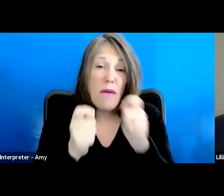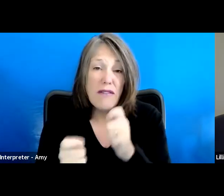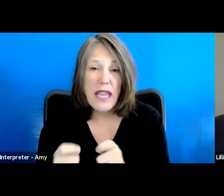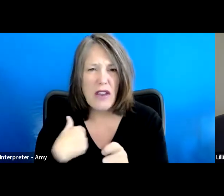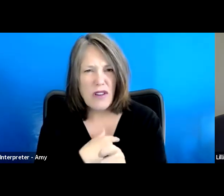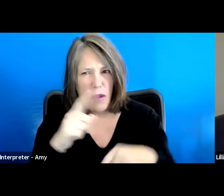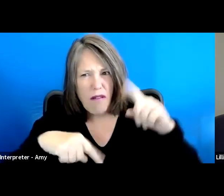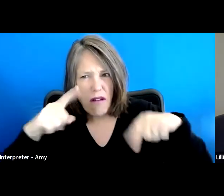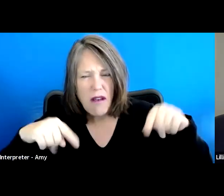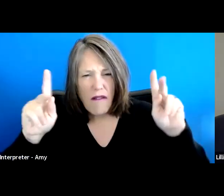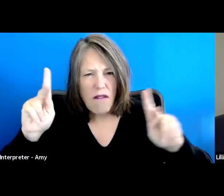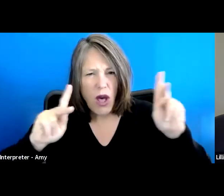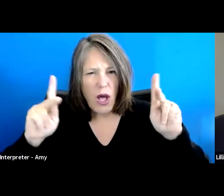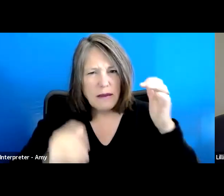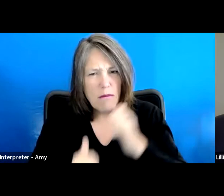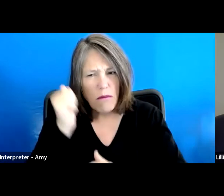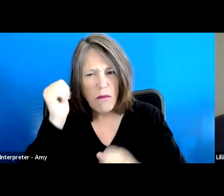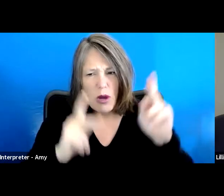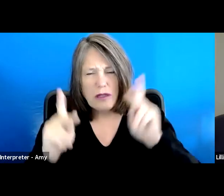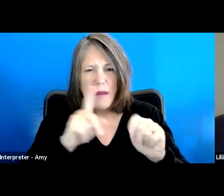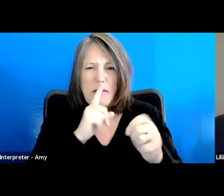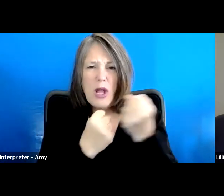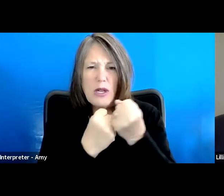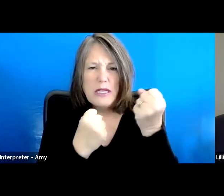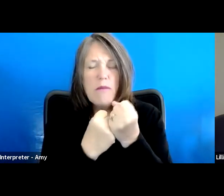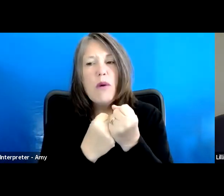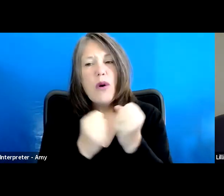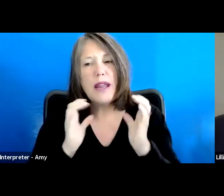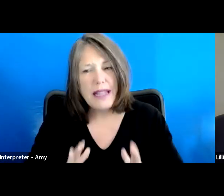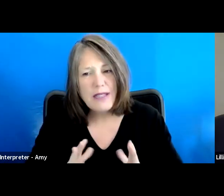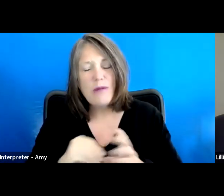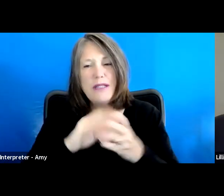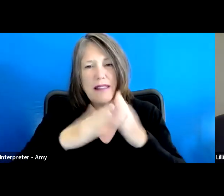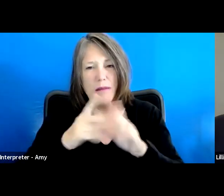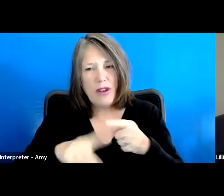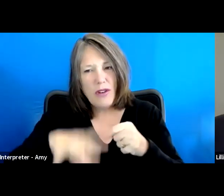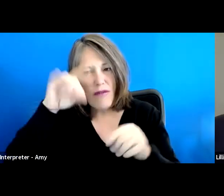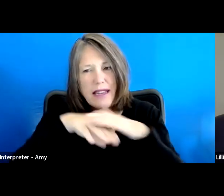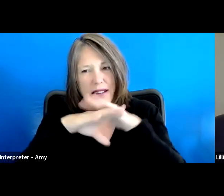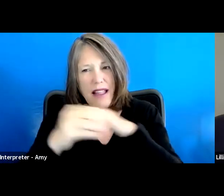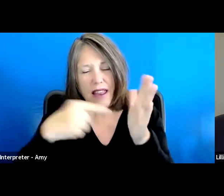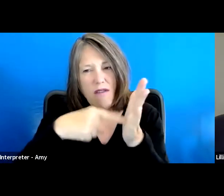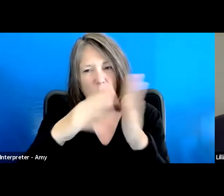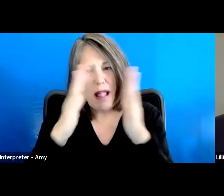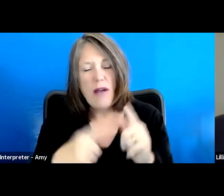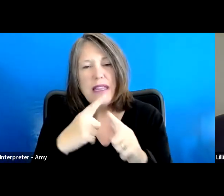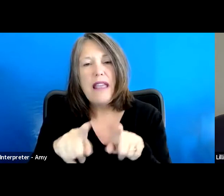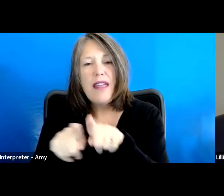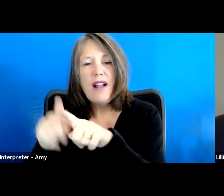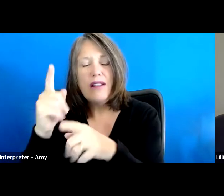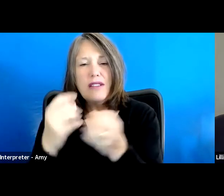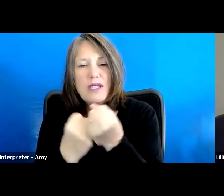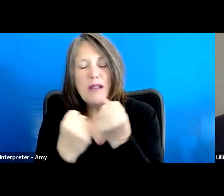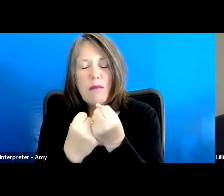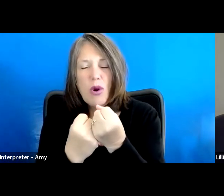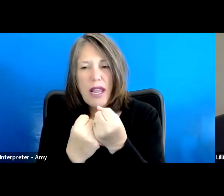of folks. A majority of people are supporting consumers in the community to find accessible and affordable housing, and then also supporting